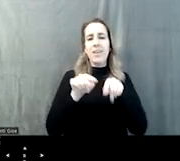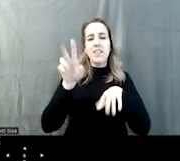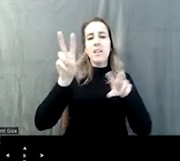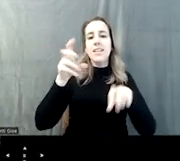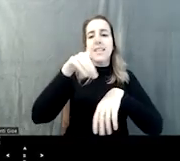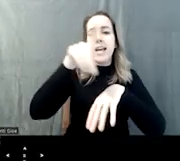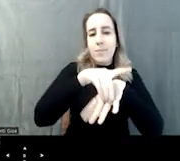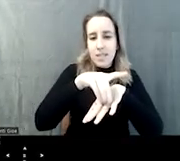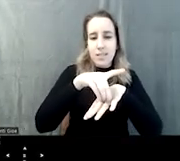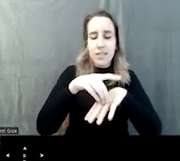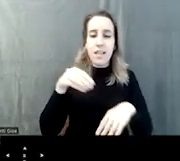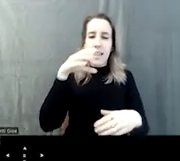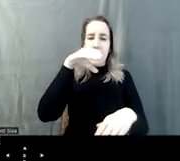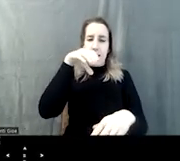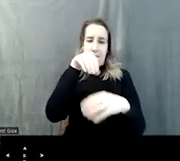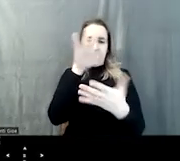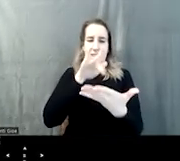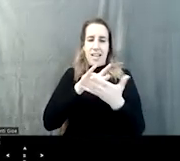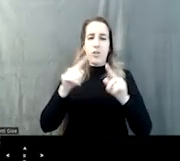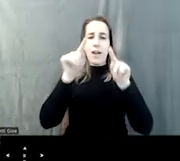and I think of it as a diptych. So the smaller diamond is